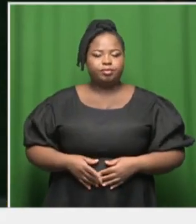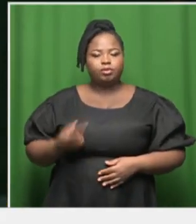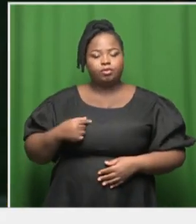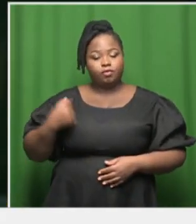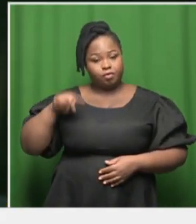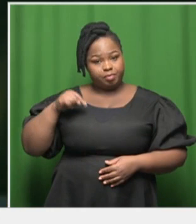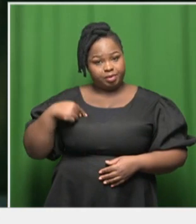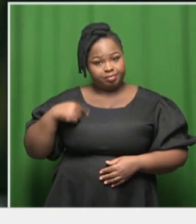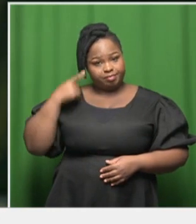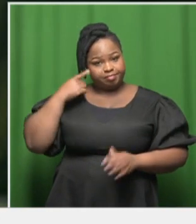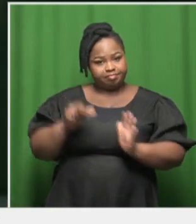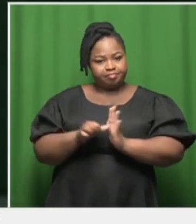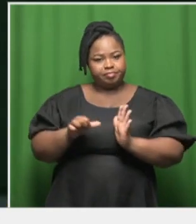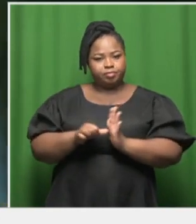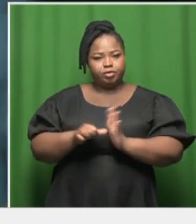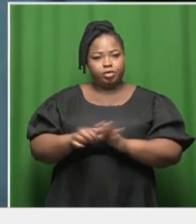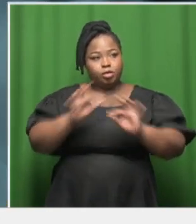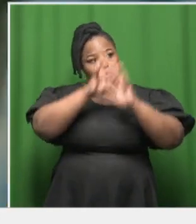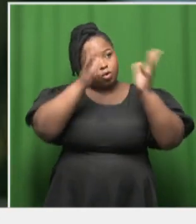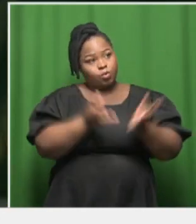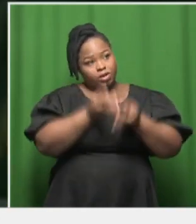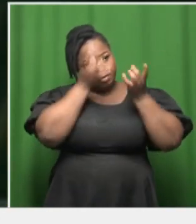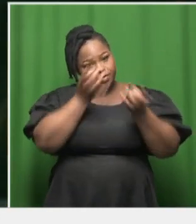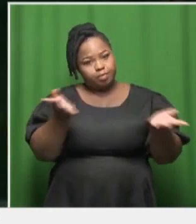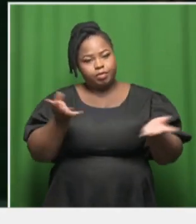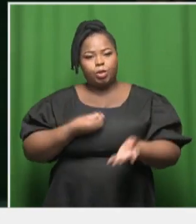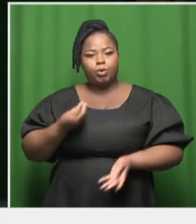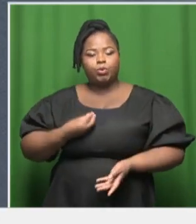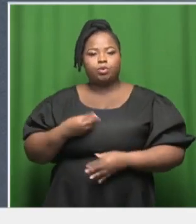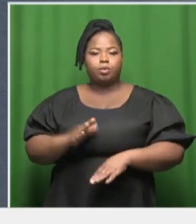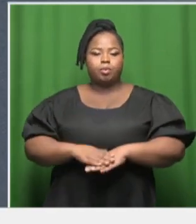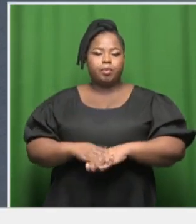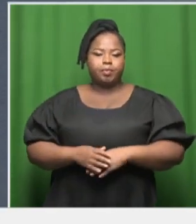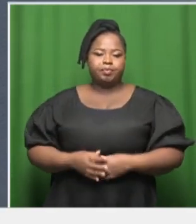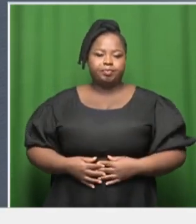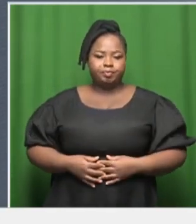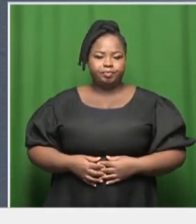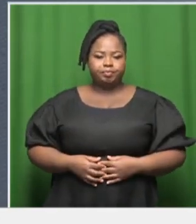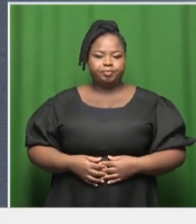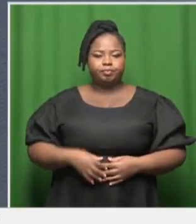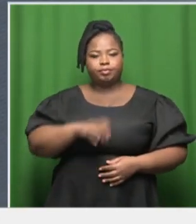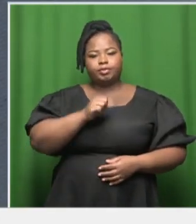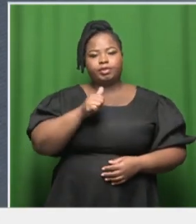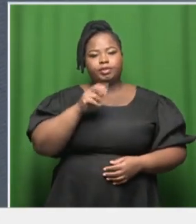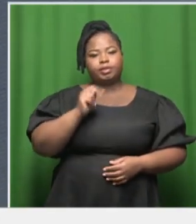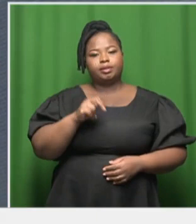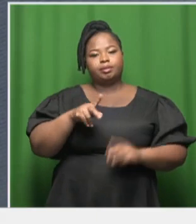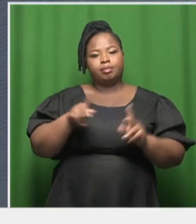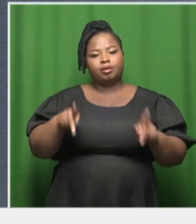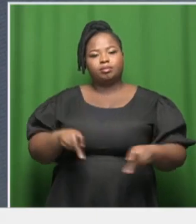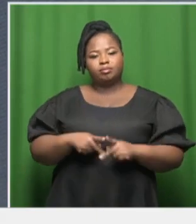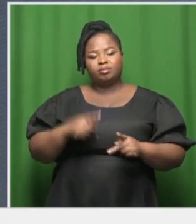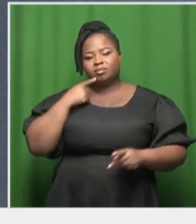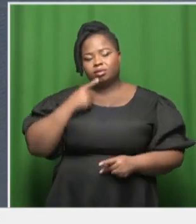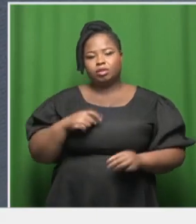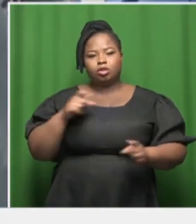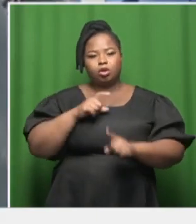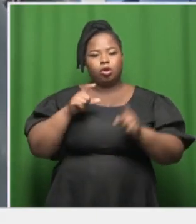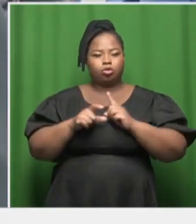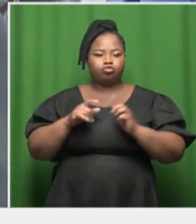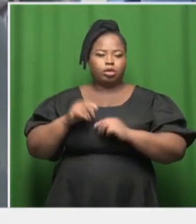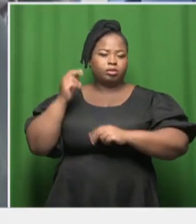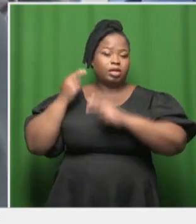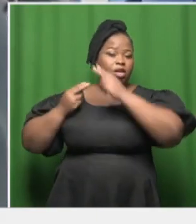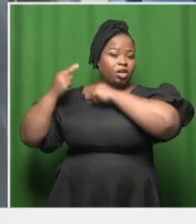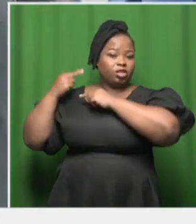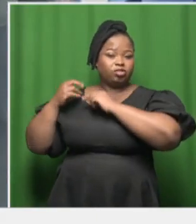we share this information with the rest of the world and with the youth in particular. Sandpark says there's a large variety of cultural heritage